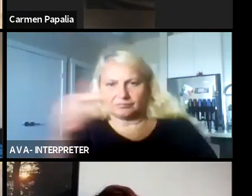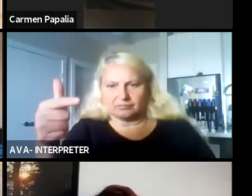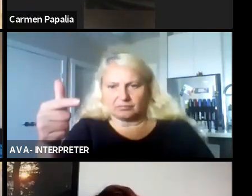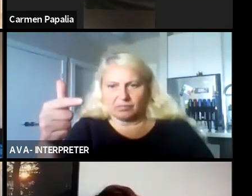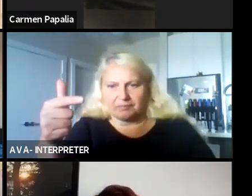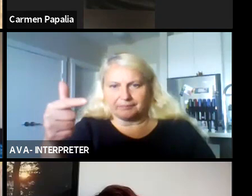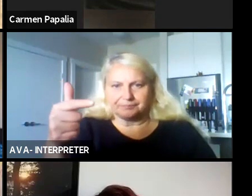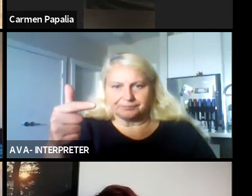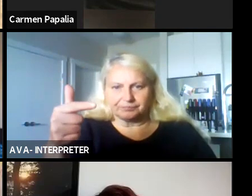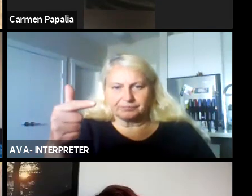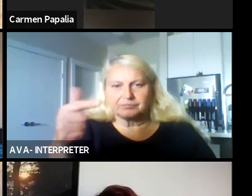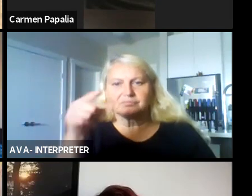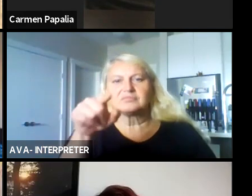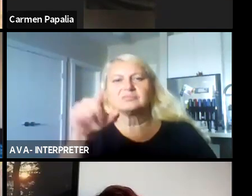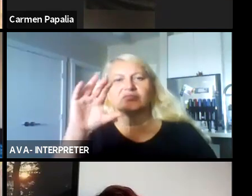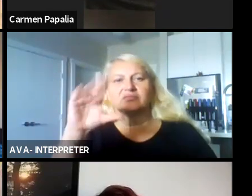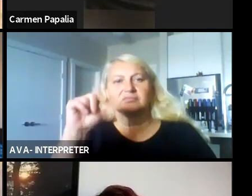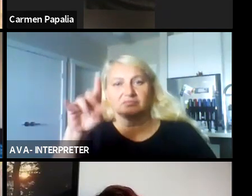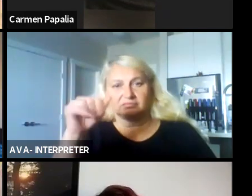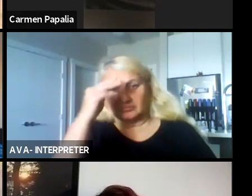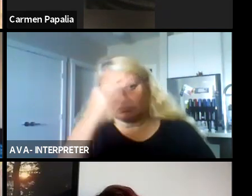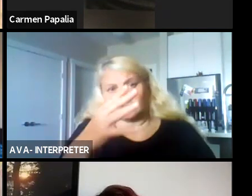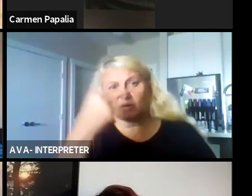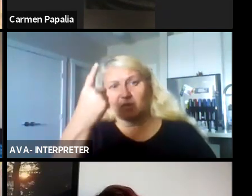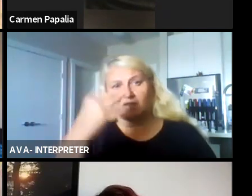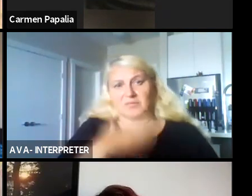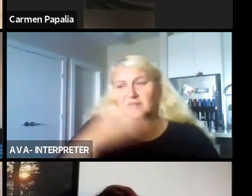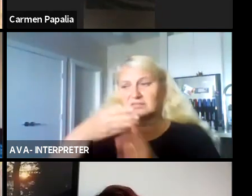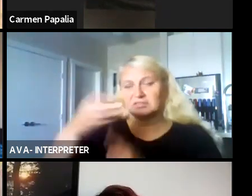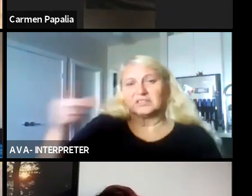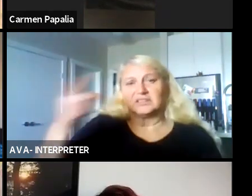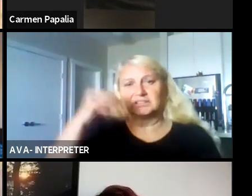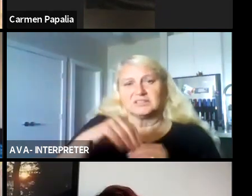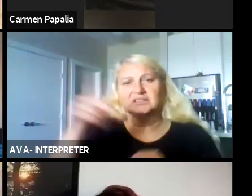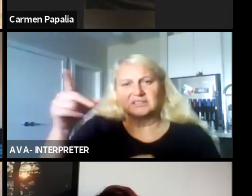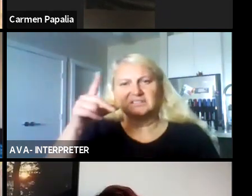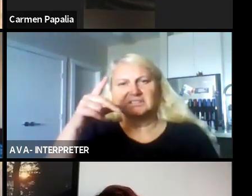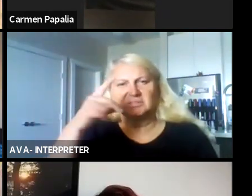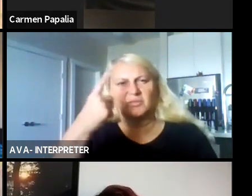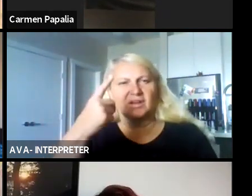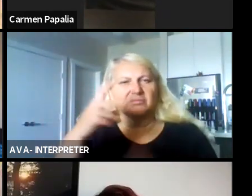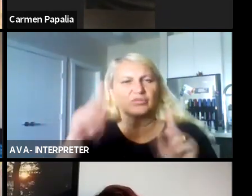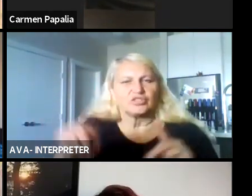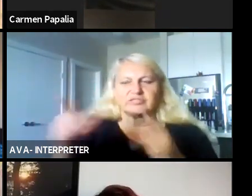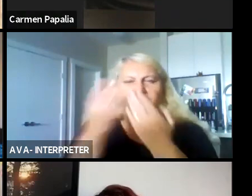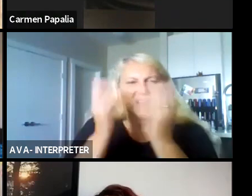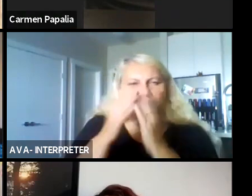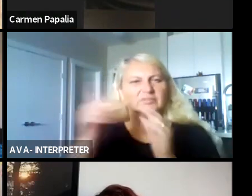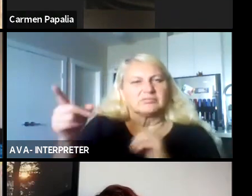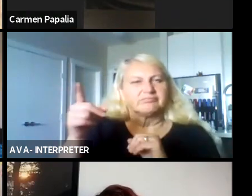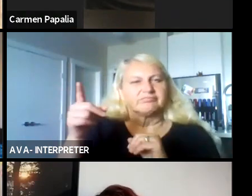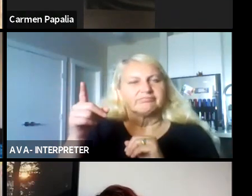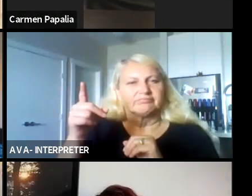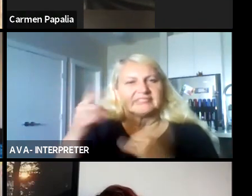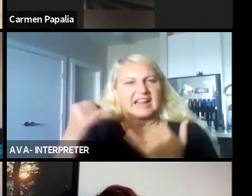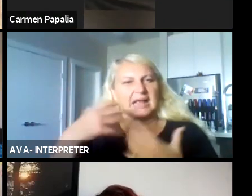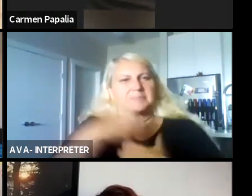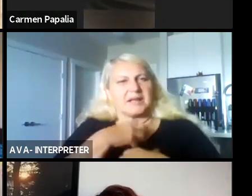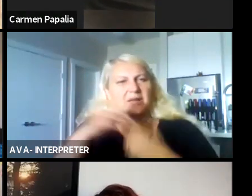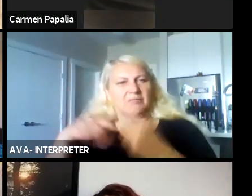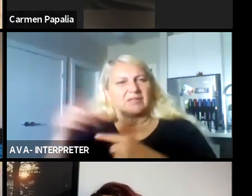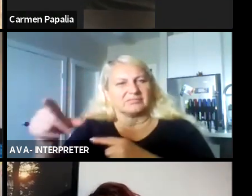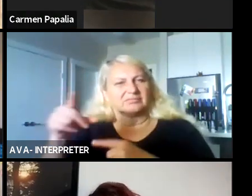Today, a colleague of mine posted on Facebook complaining about a problem that I discovered, I want to say 2 years ago, when I started to work